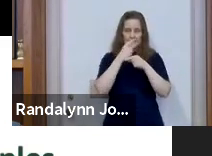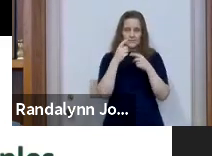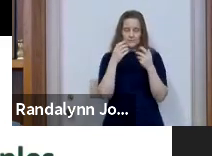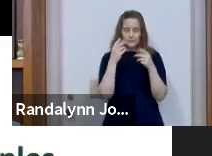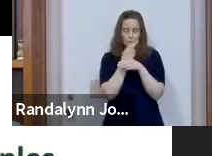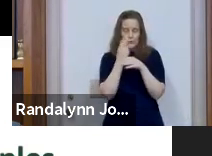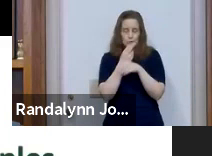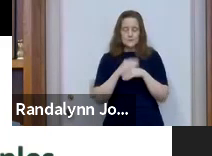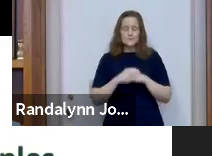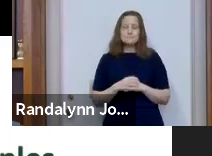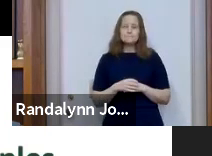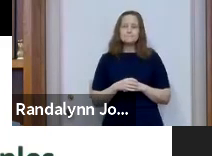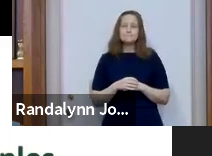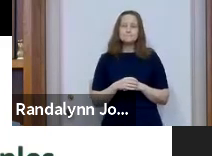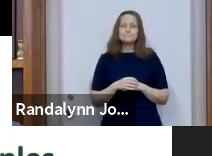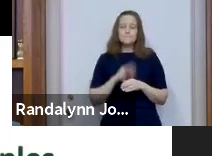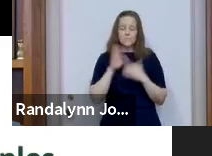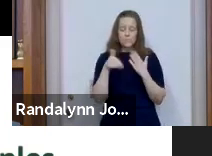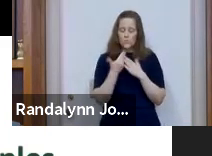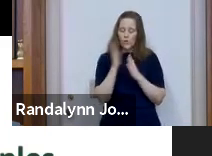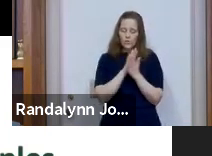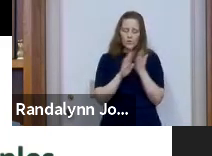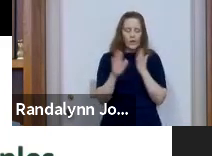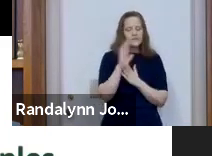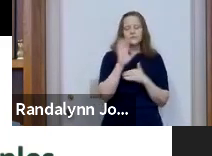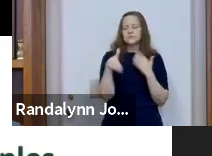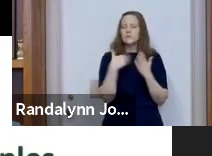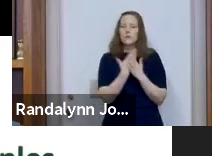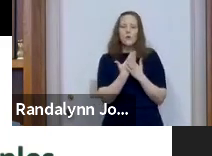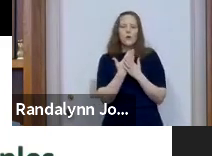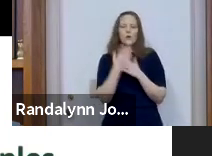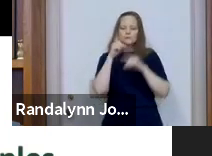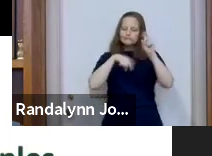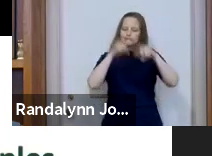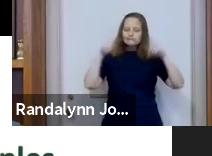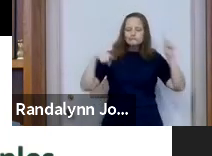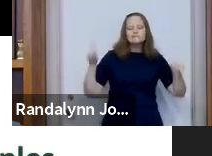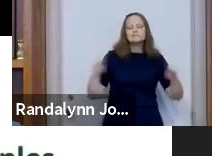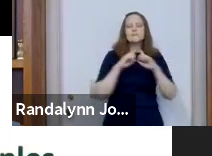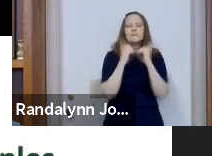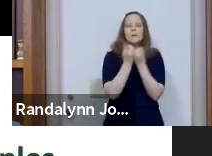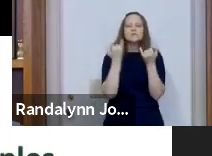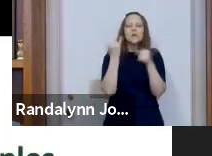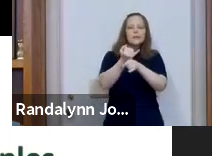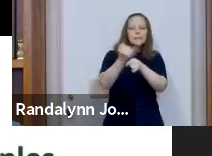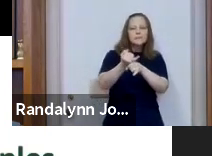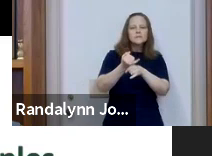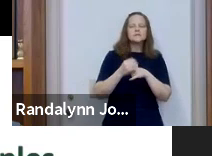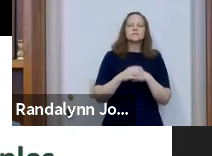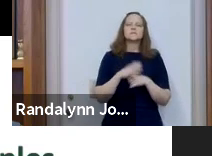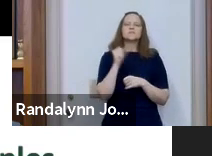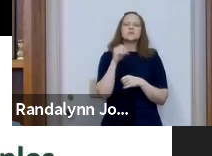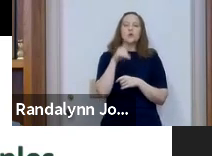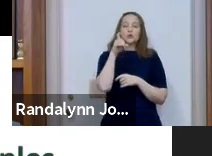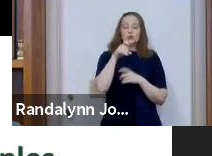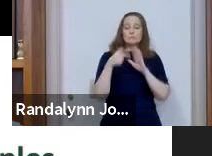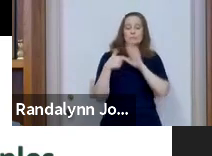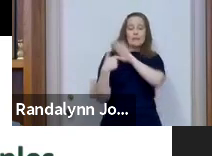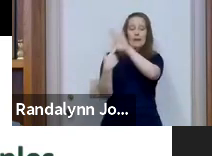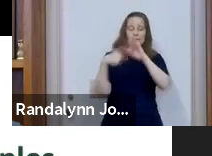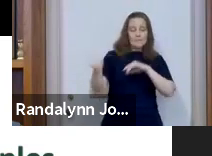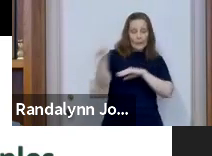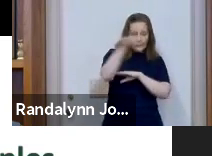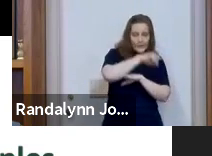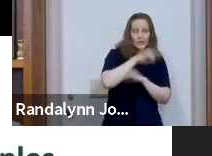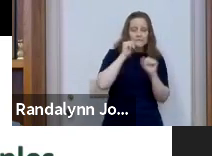utilized, to all the colleges and all the variety of departments across campus. So they should be out there. We have